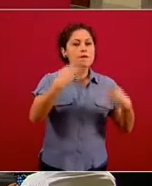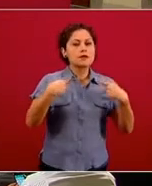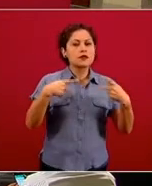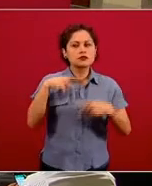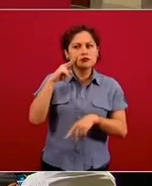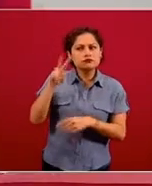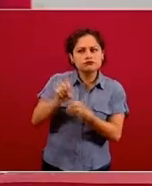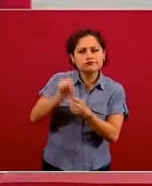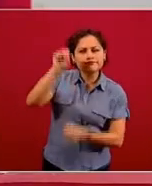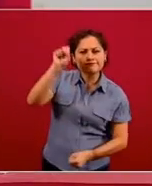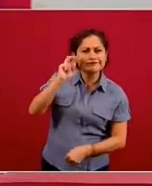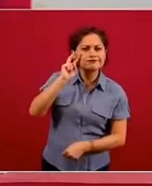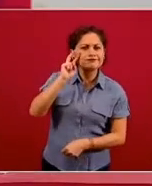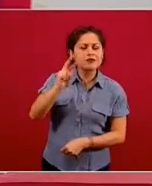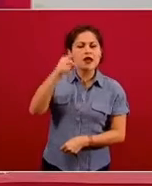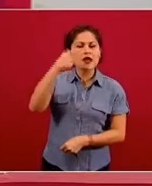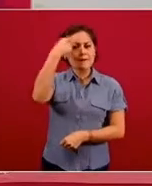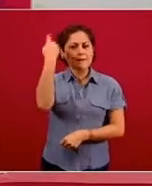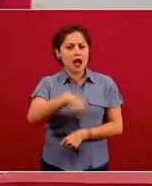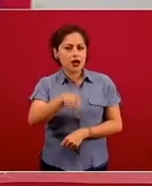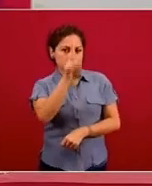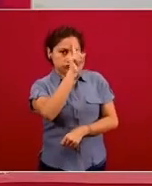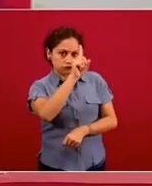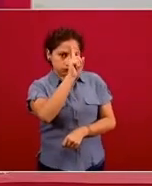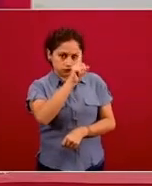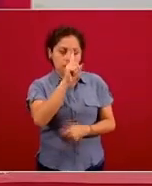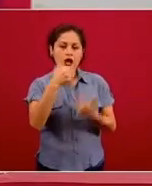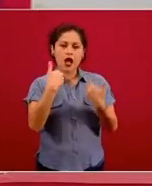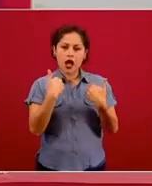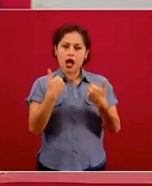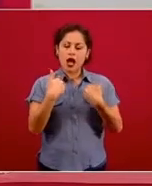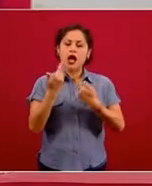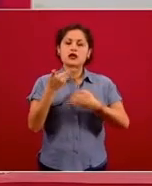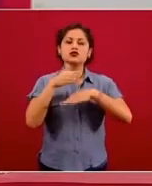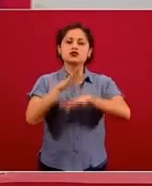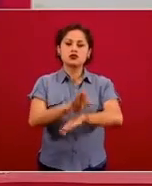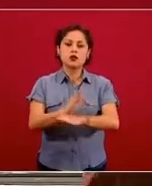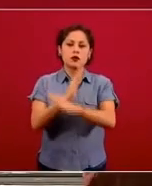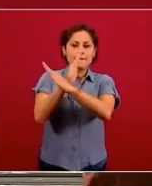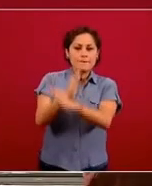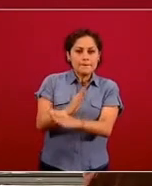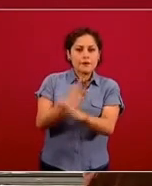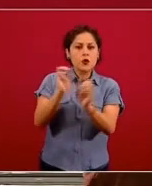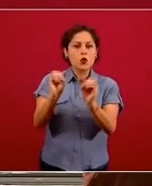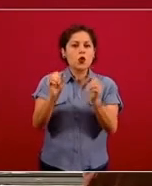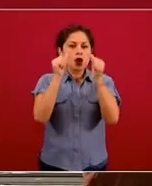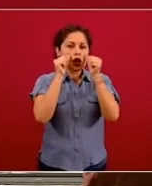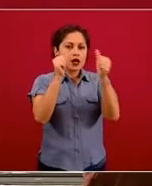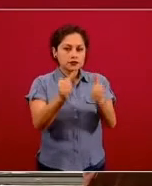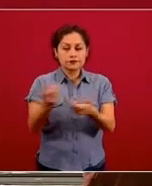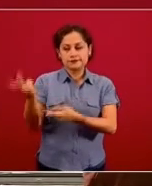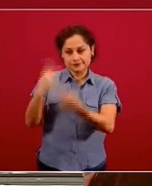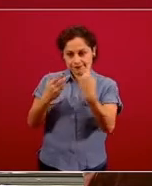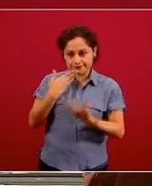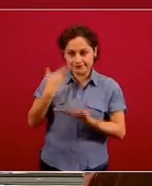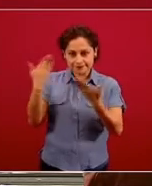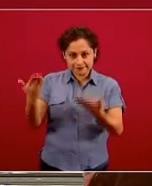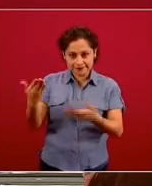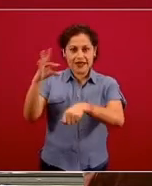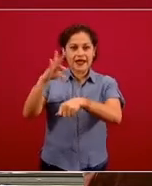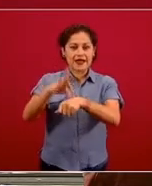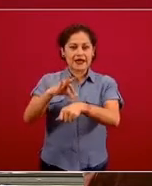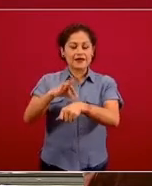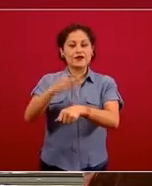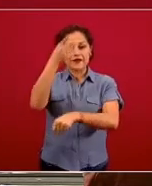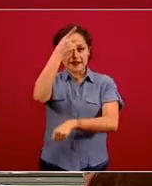lo que this again corresponde and hacer en all the materia de other options that are prevención y available to the atención public en todo momento. in Bienvenido, terms of doctor Ricardo Cortés, director information, general de orientation. promoción de la